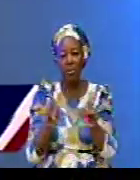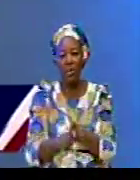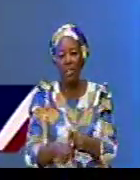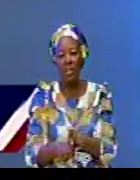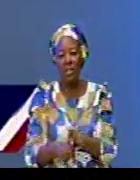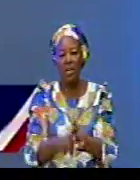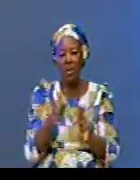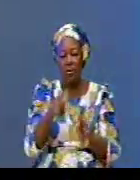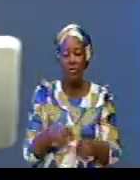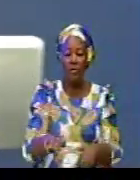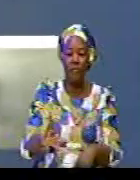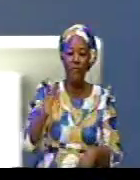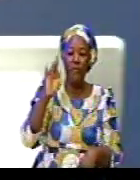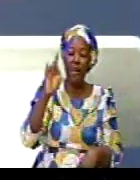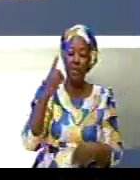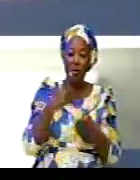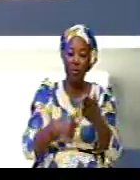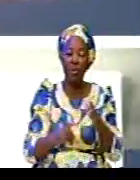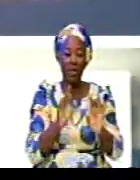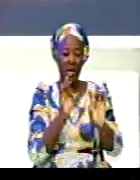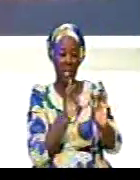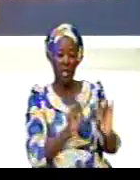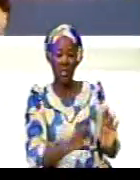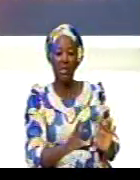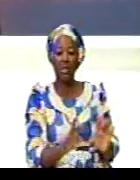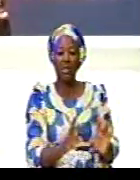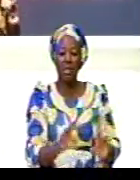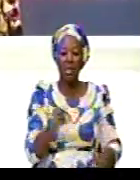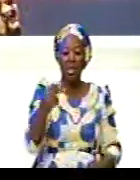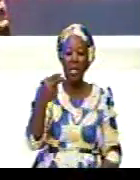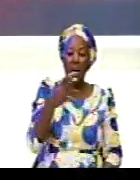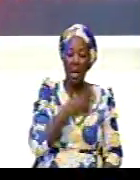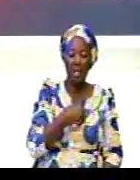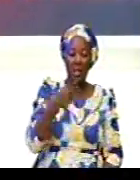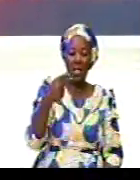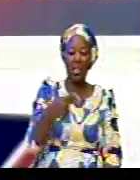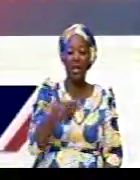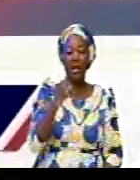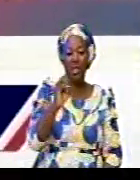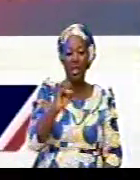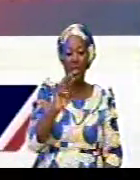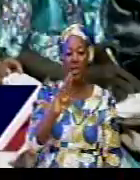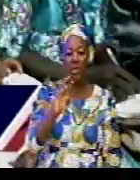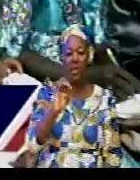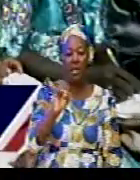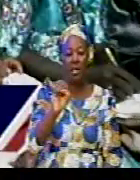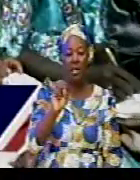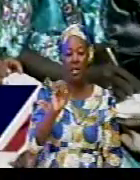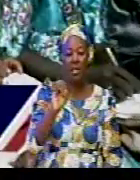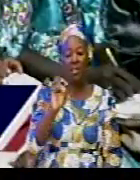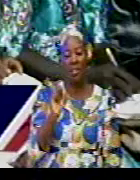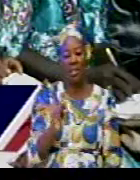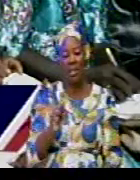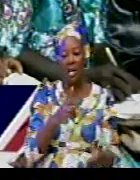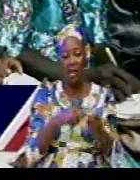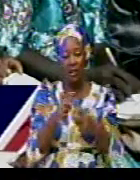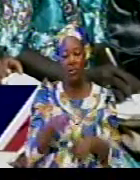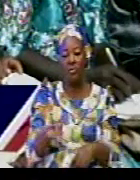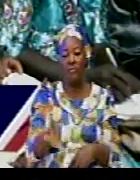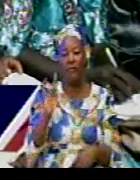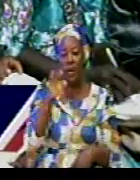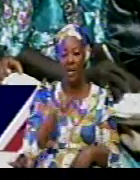then H, you find it in that passage, you find hatred and heresies. Then we